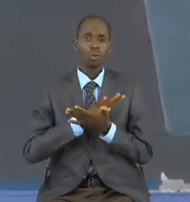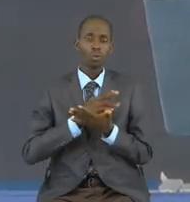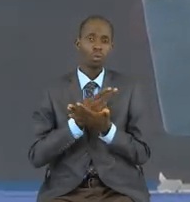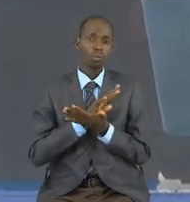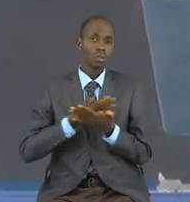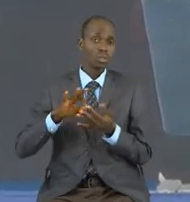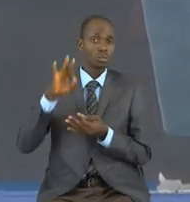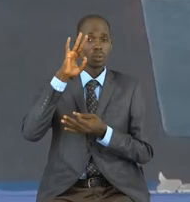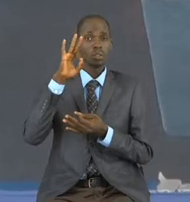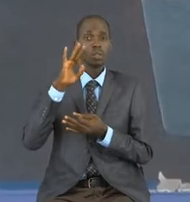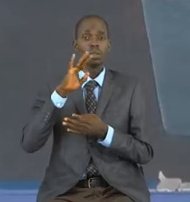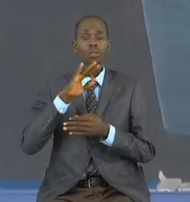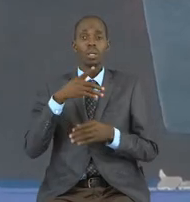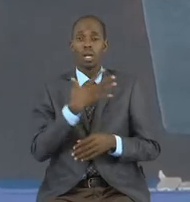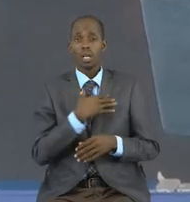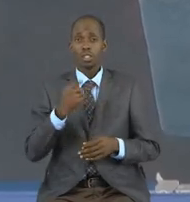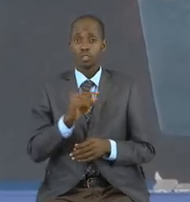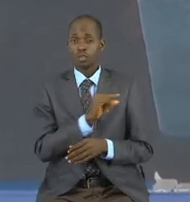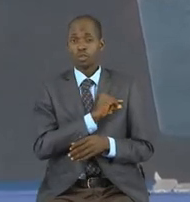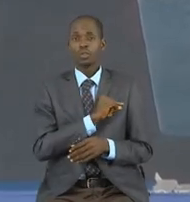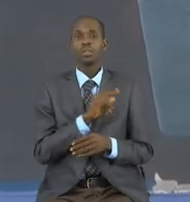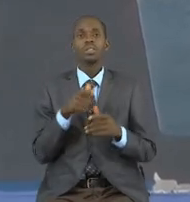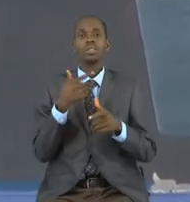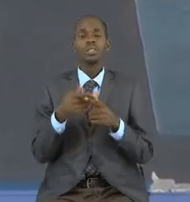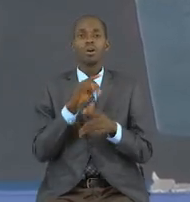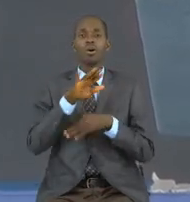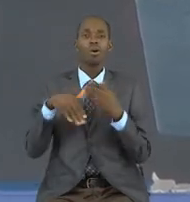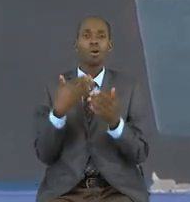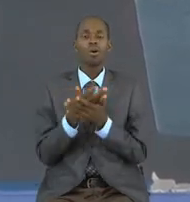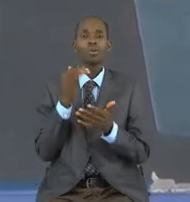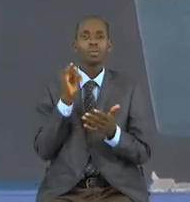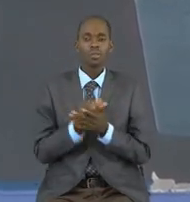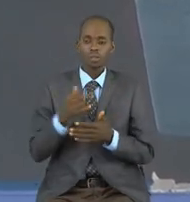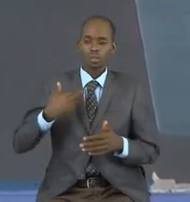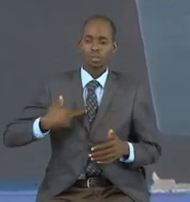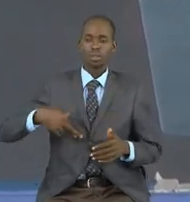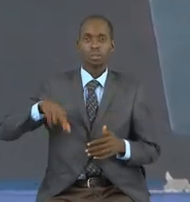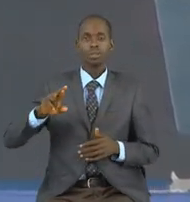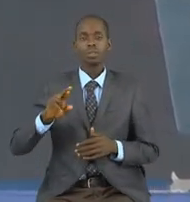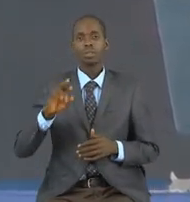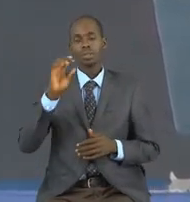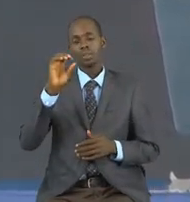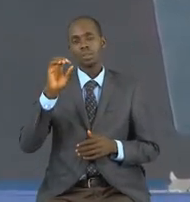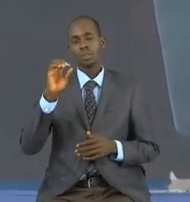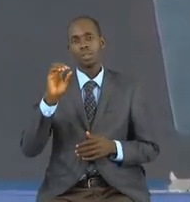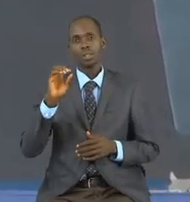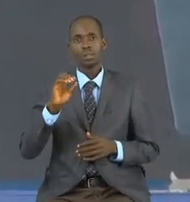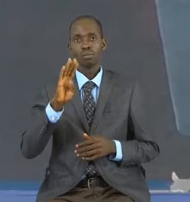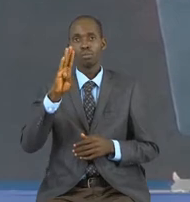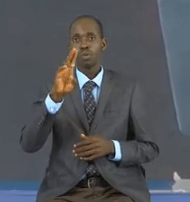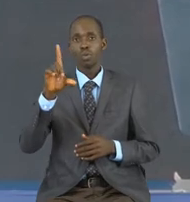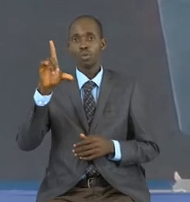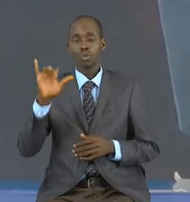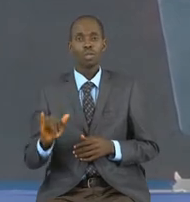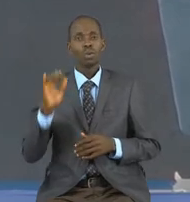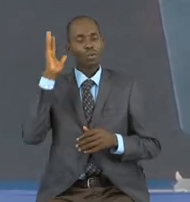religious bullies, they'll confront you. And then what are you going to do? Your knees will be shaking together as